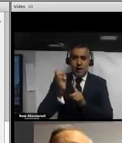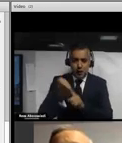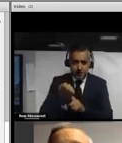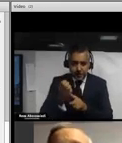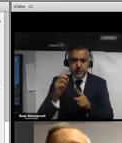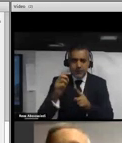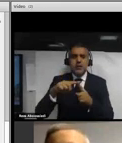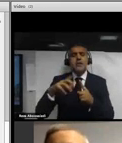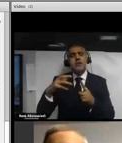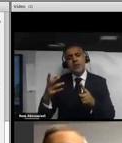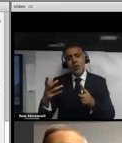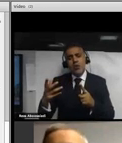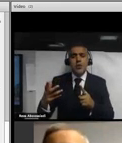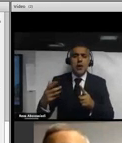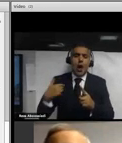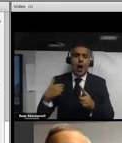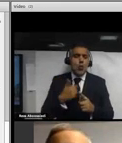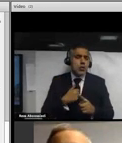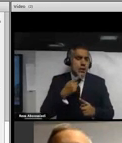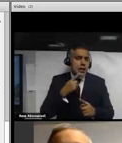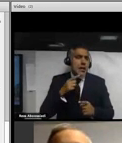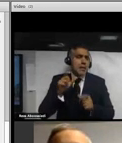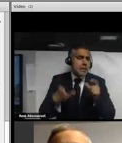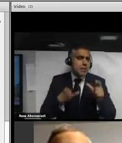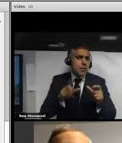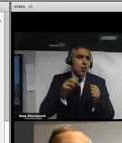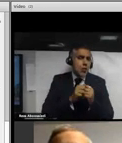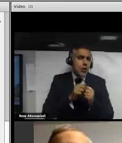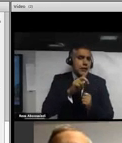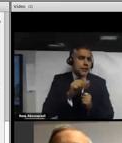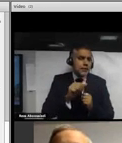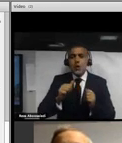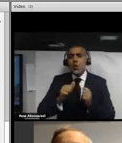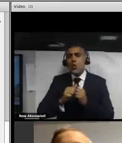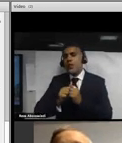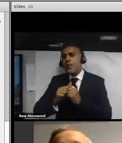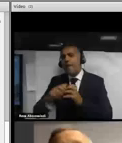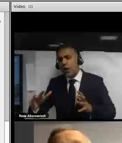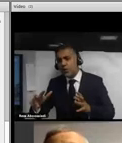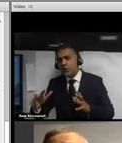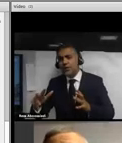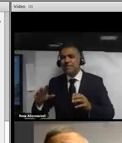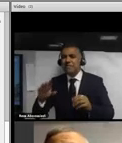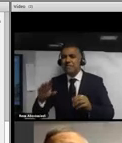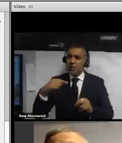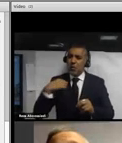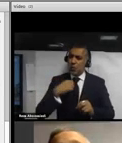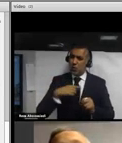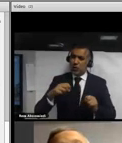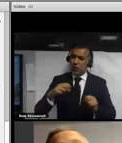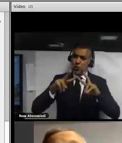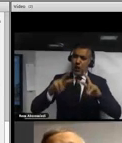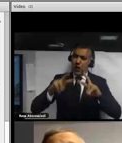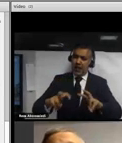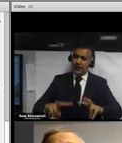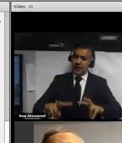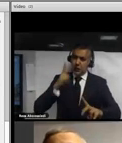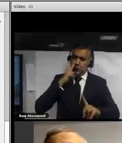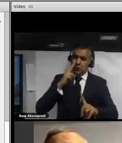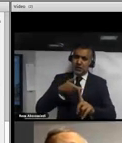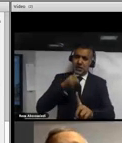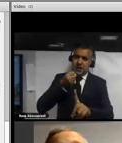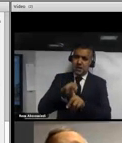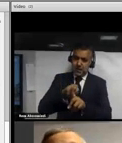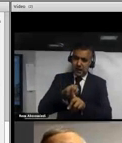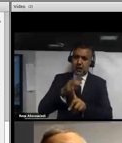so even though we often say people with disabilities and people without disabilities, when we want to do analysis to look at the impact of